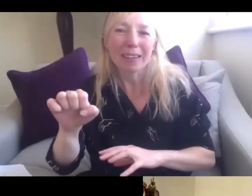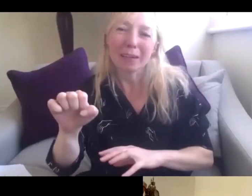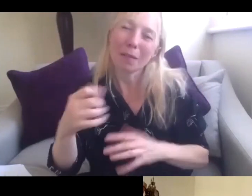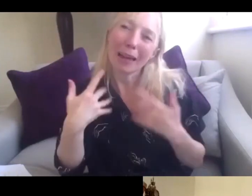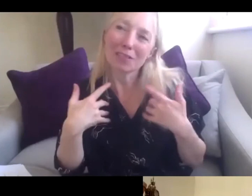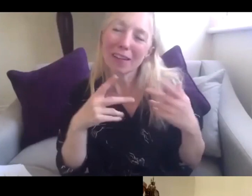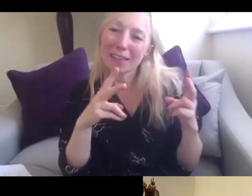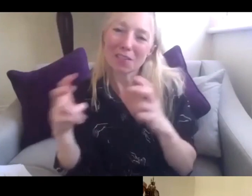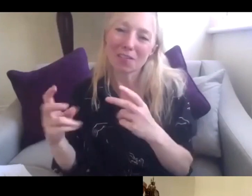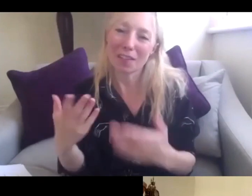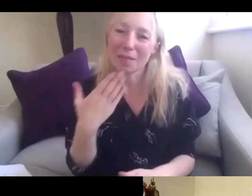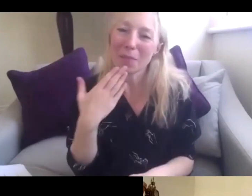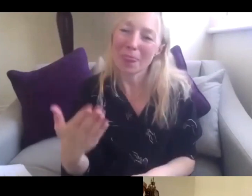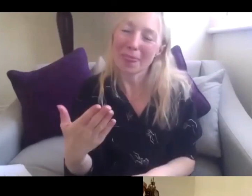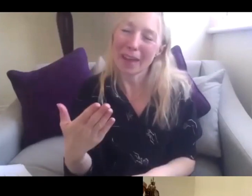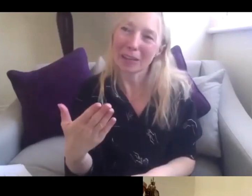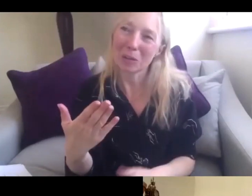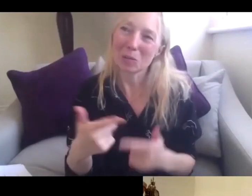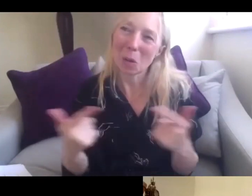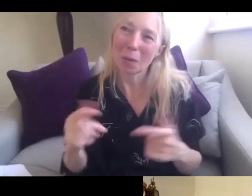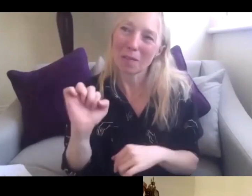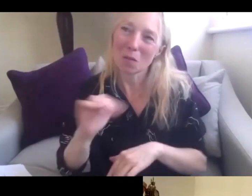ever so much for your time today, Laurane.